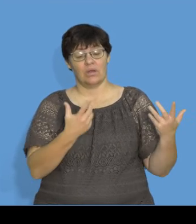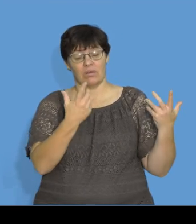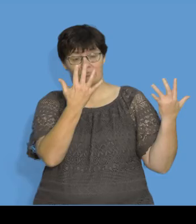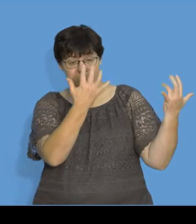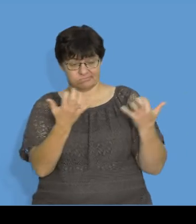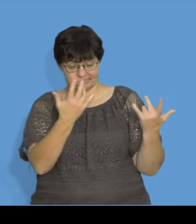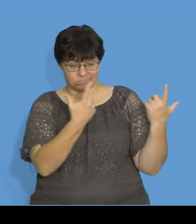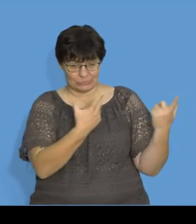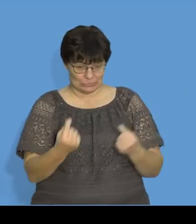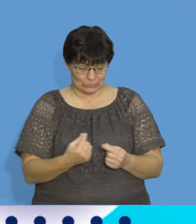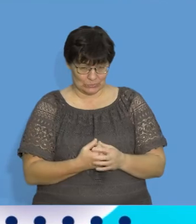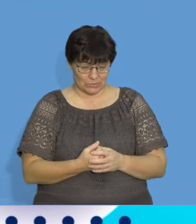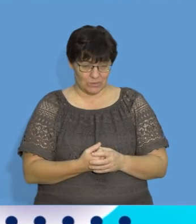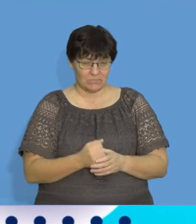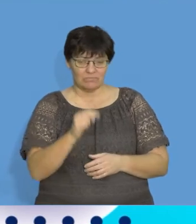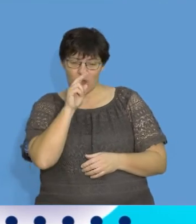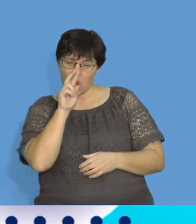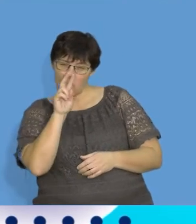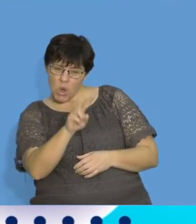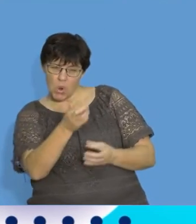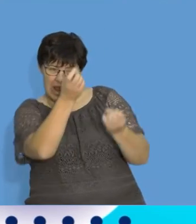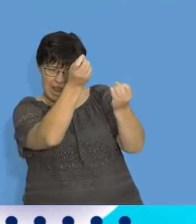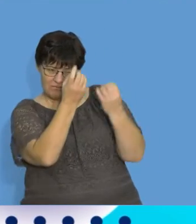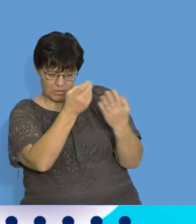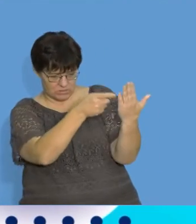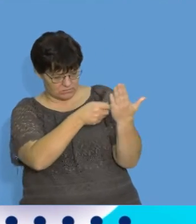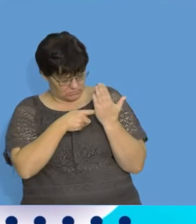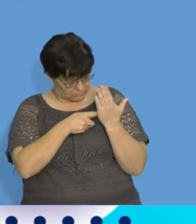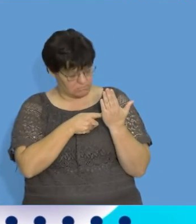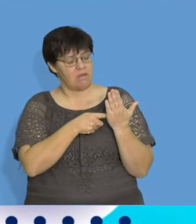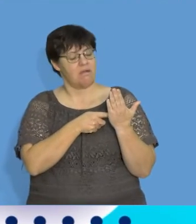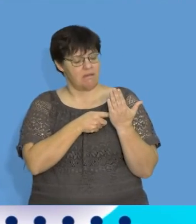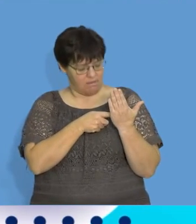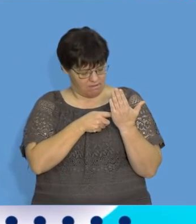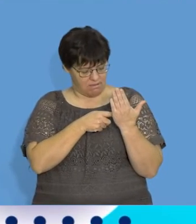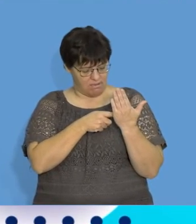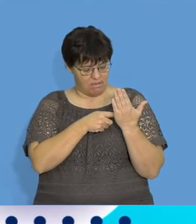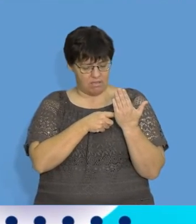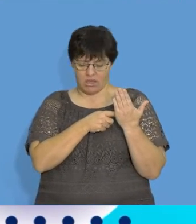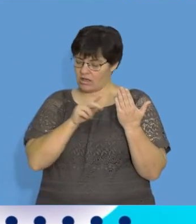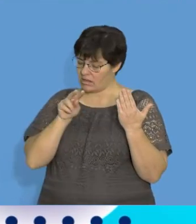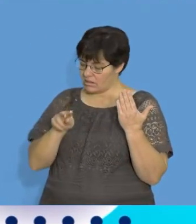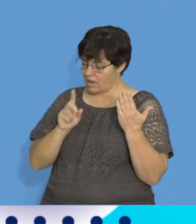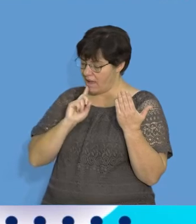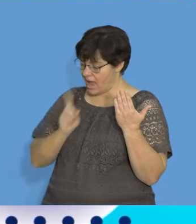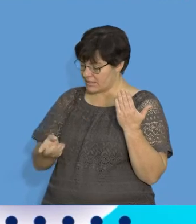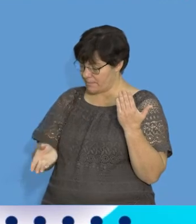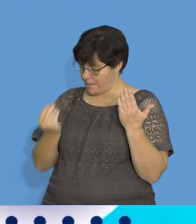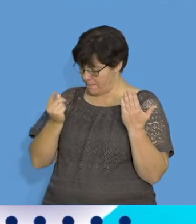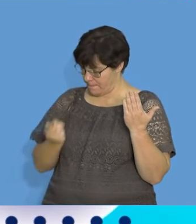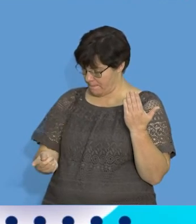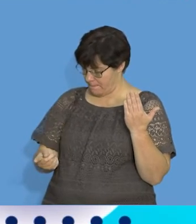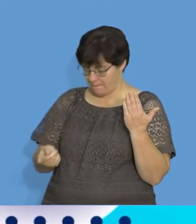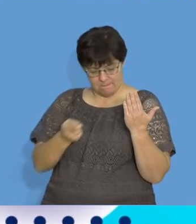When you do these calculations, look at the information you're given. Then look at the answer